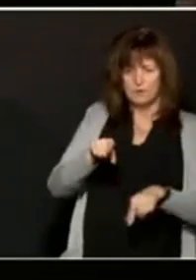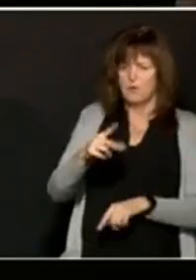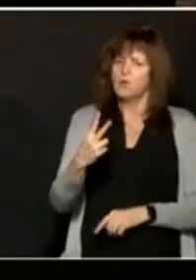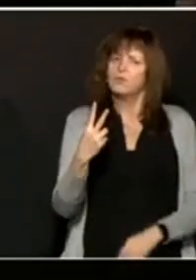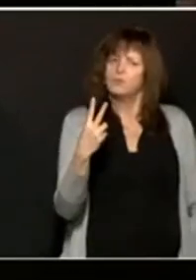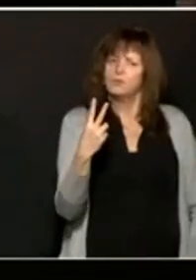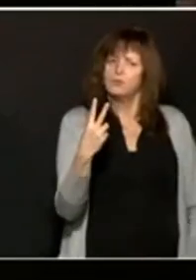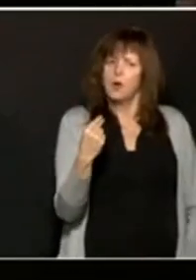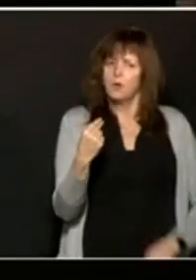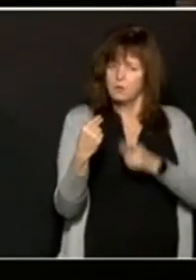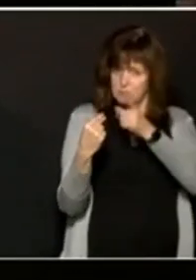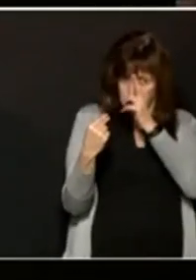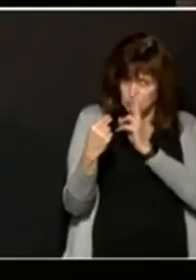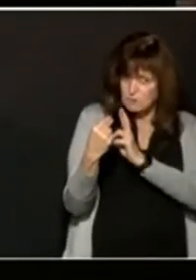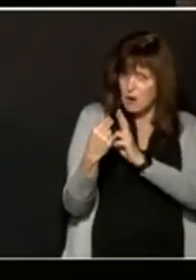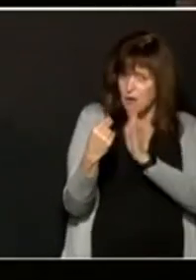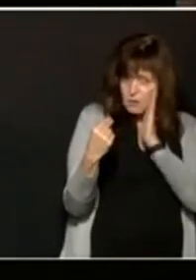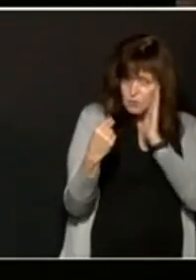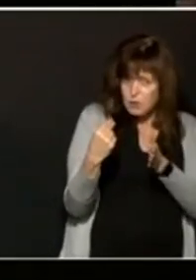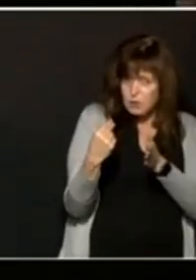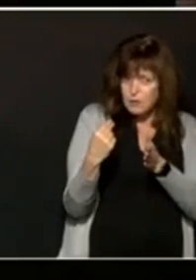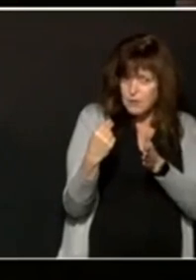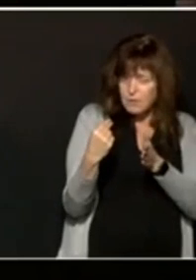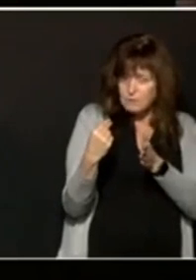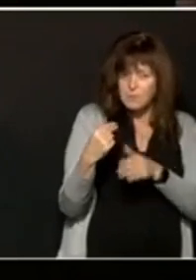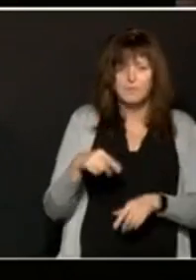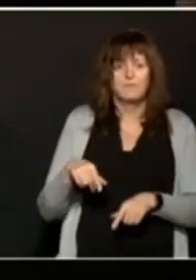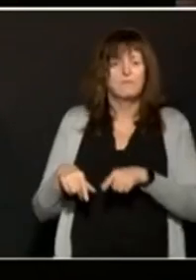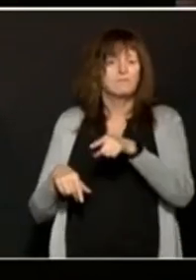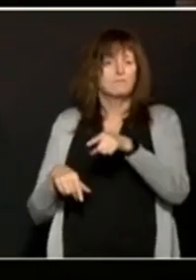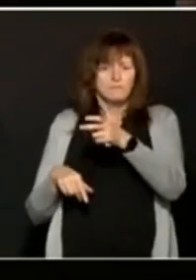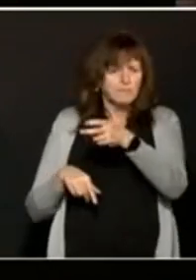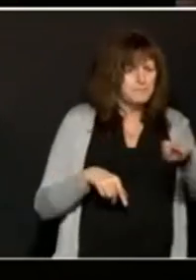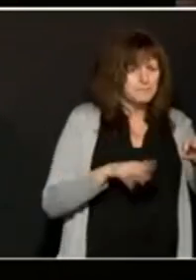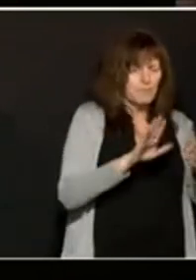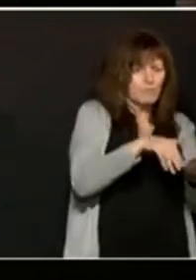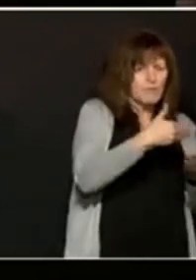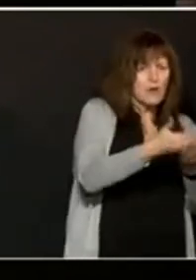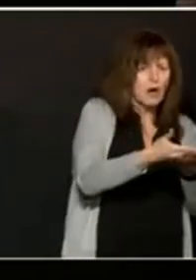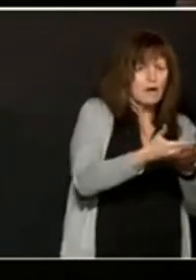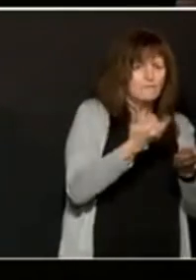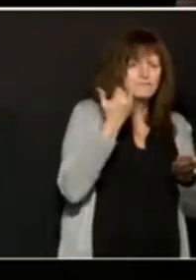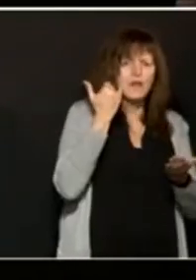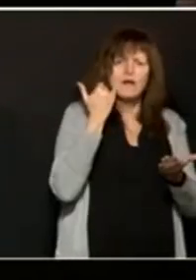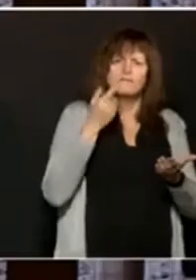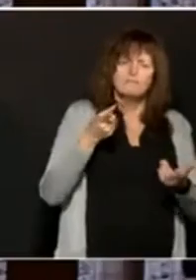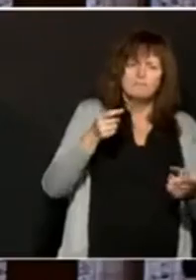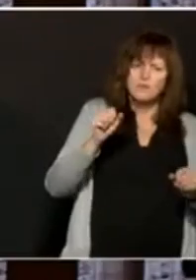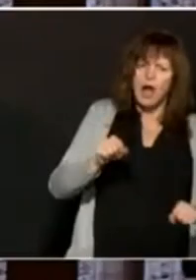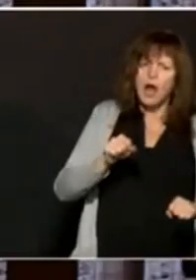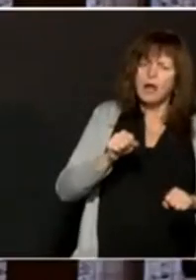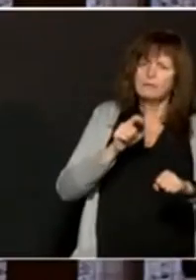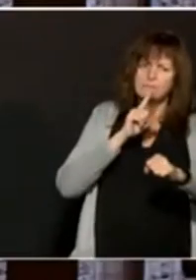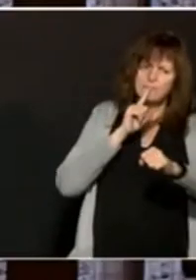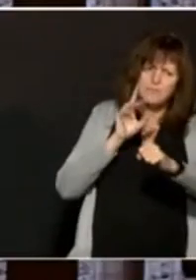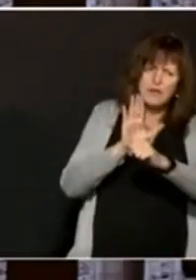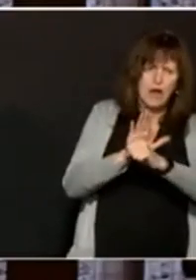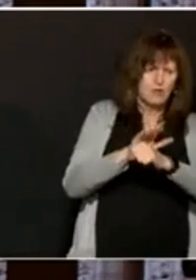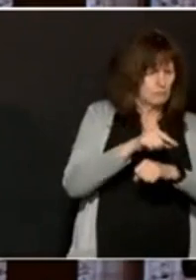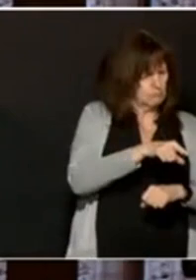facility, how is Ontario Health or the Ministry guaranteeing standards of care? Well, first of all, every effort is going to be made to